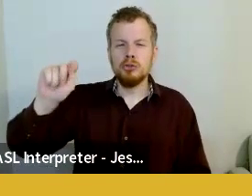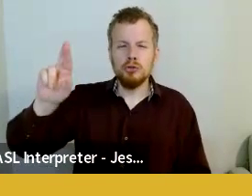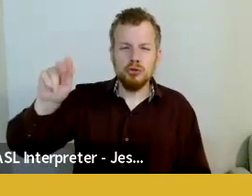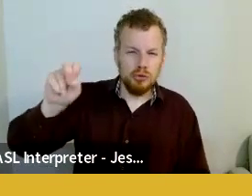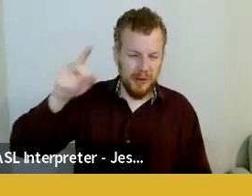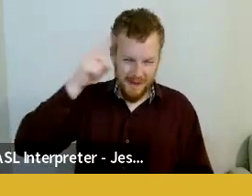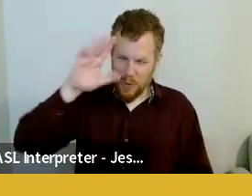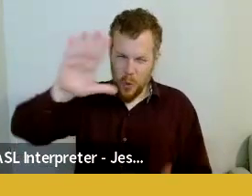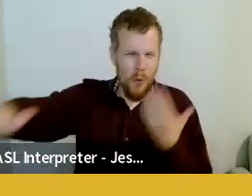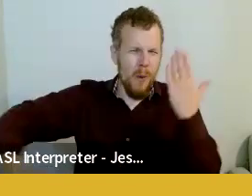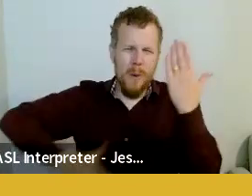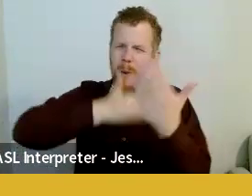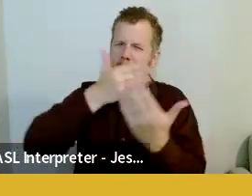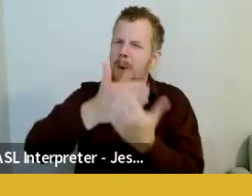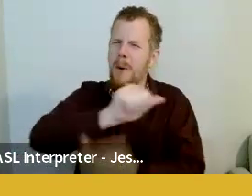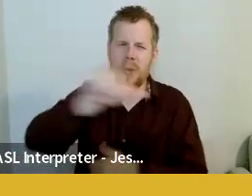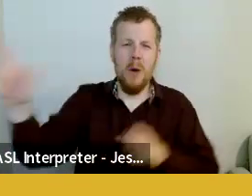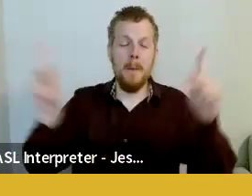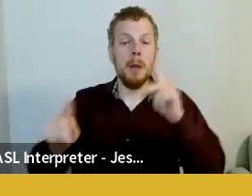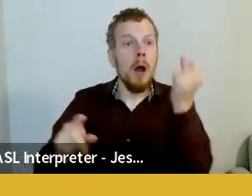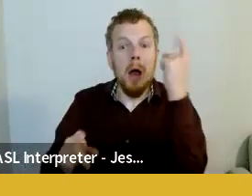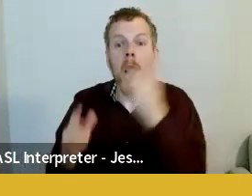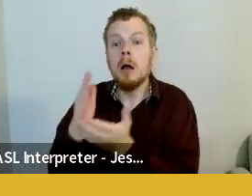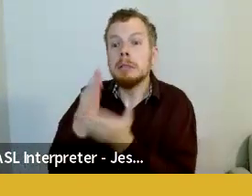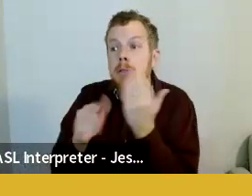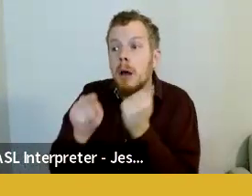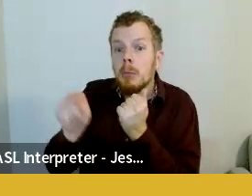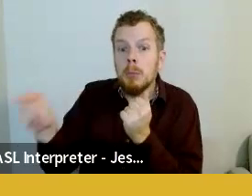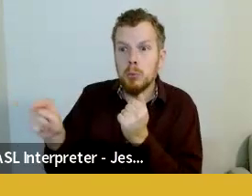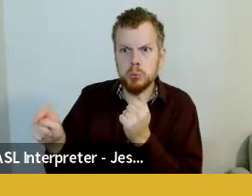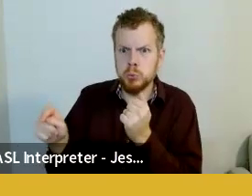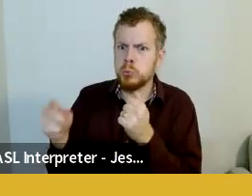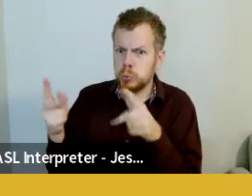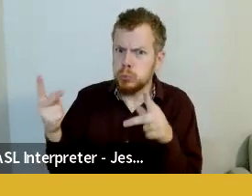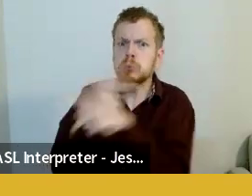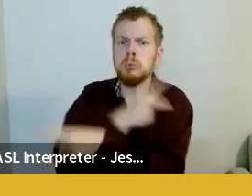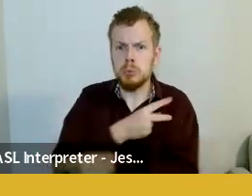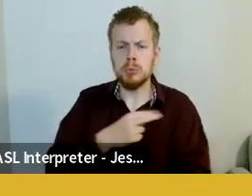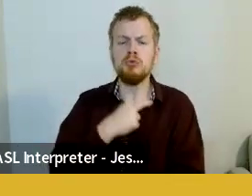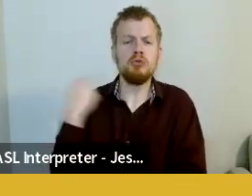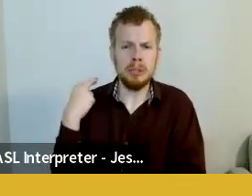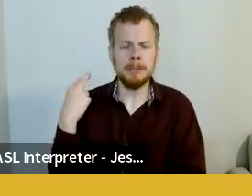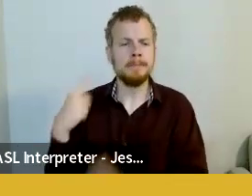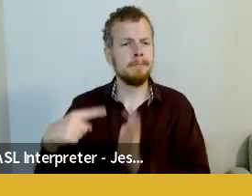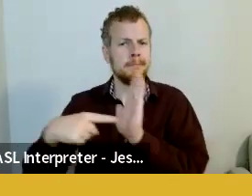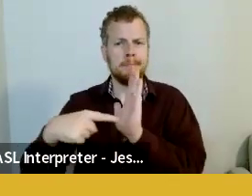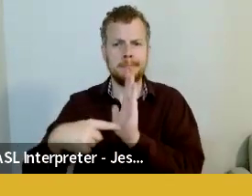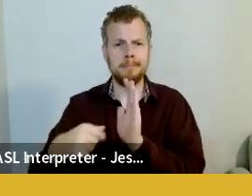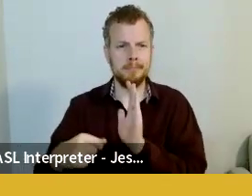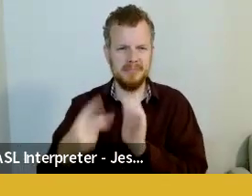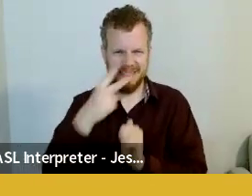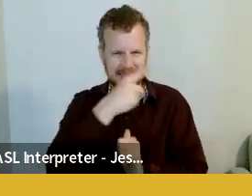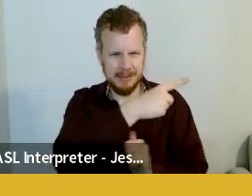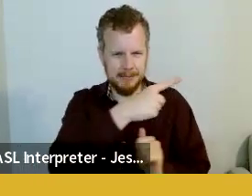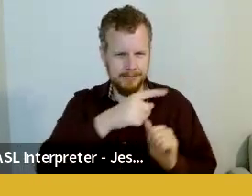But some groups in particular are particularly at risk. So we have the groups listed